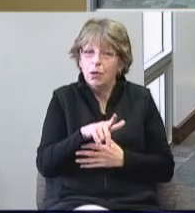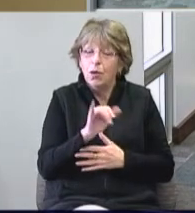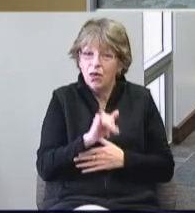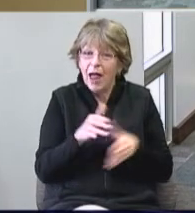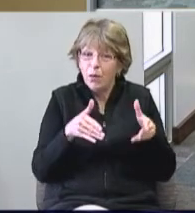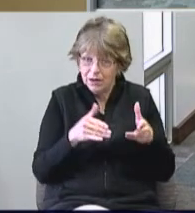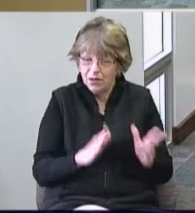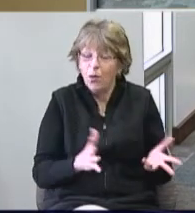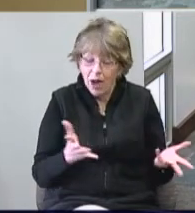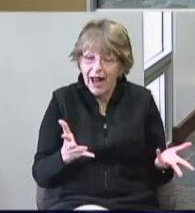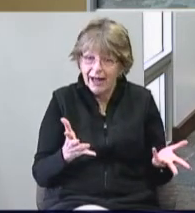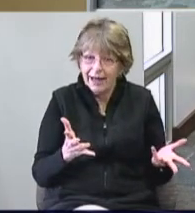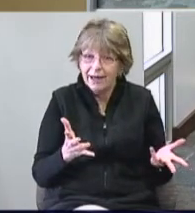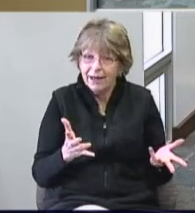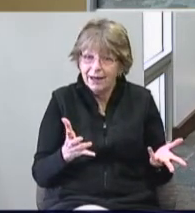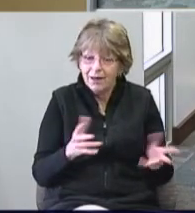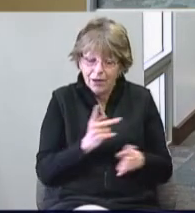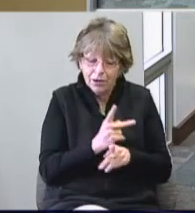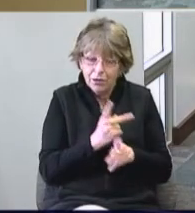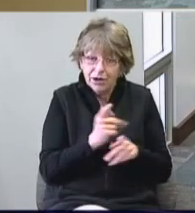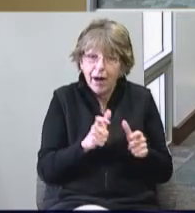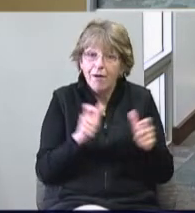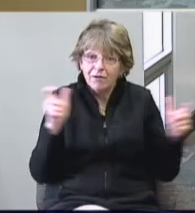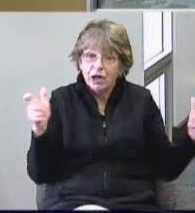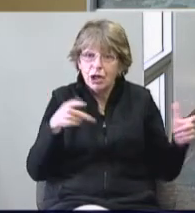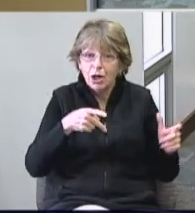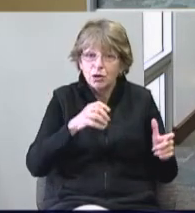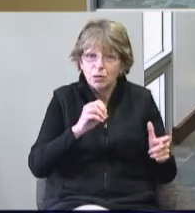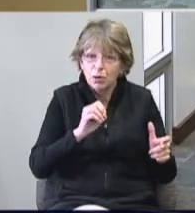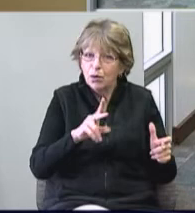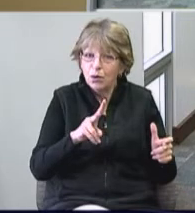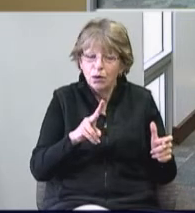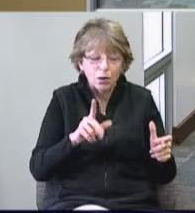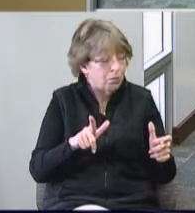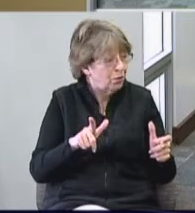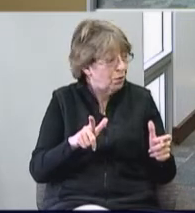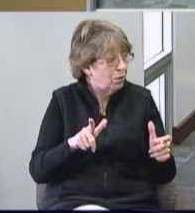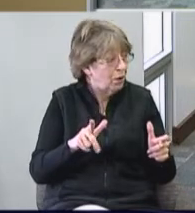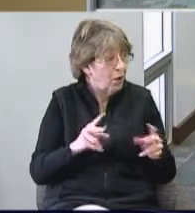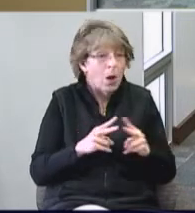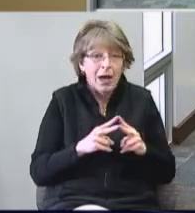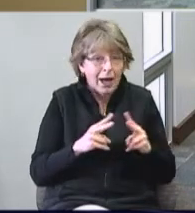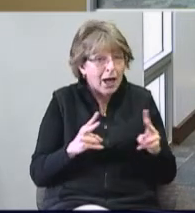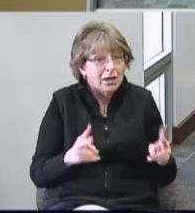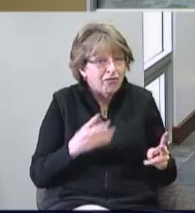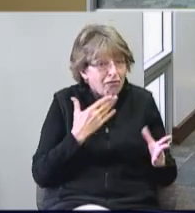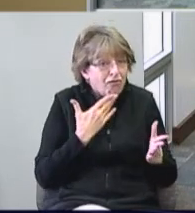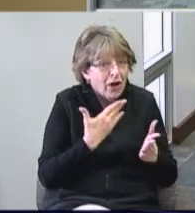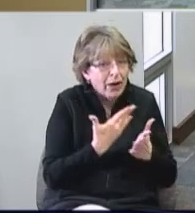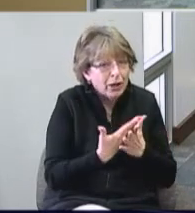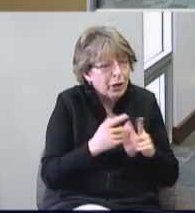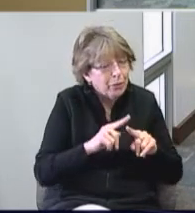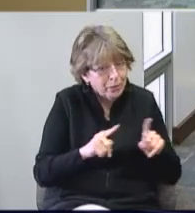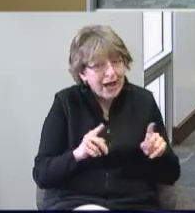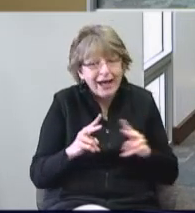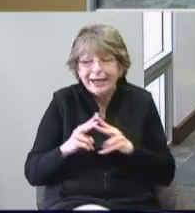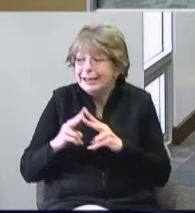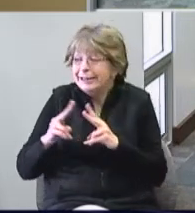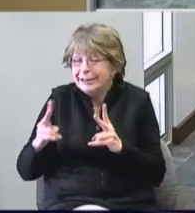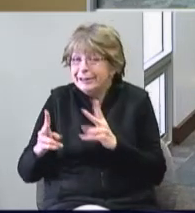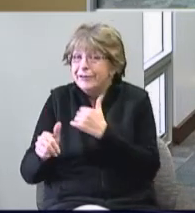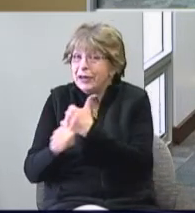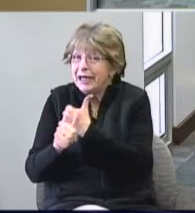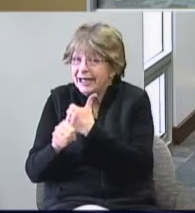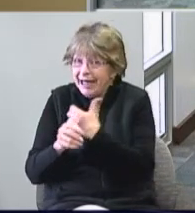way to chlorinate large pools. It's very effective but very dangerous, so we're moving away from that. So we are trying to